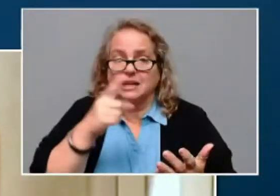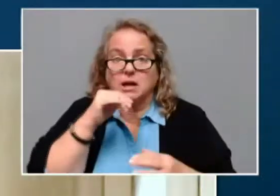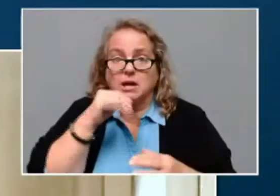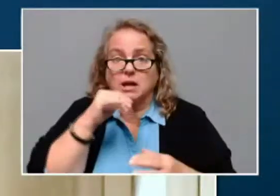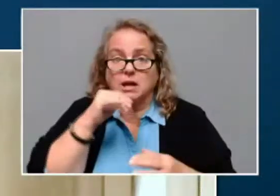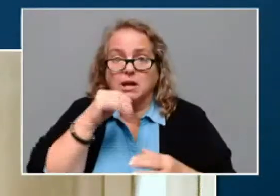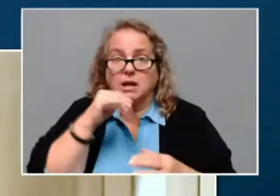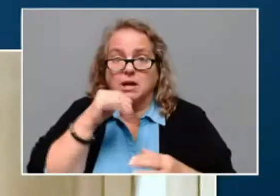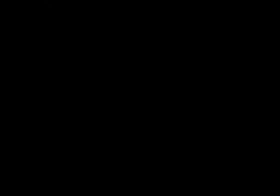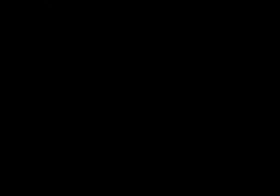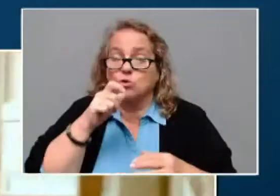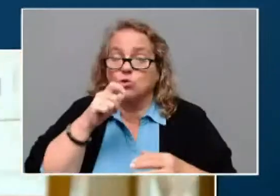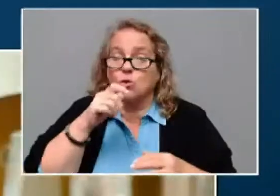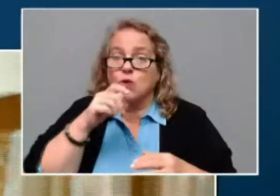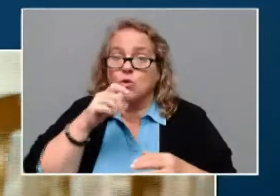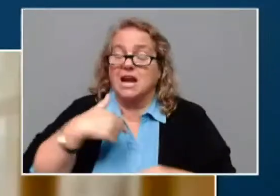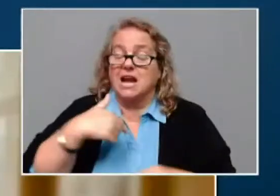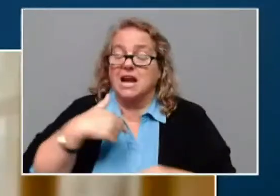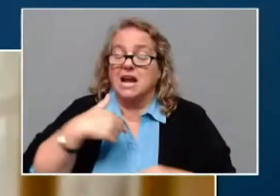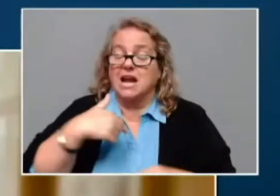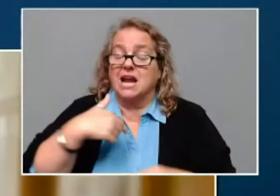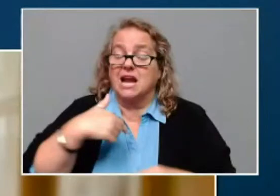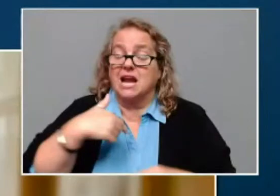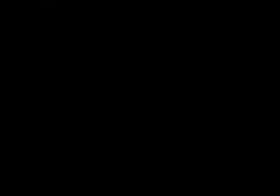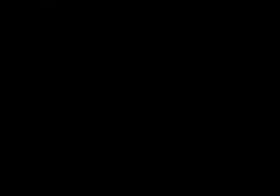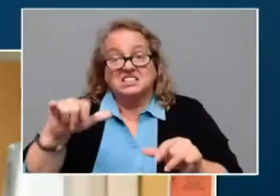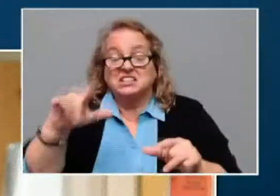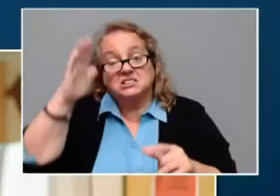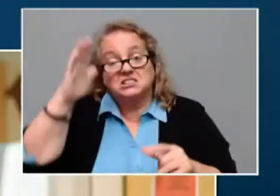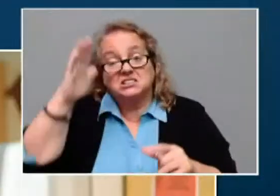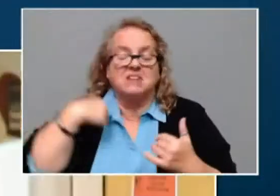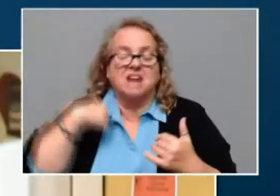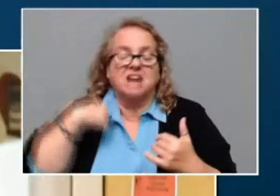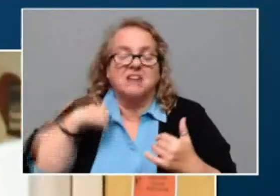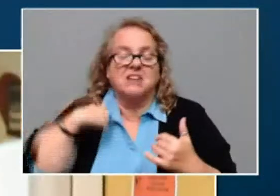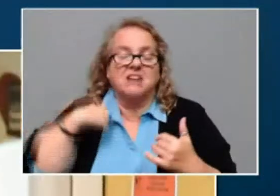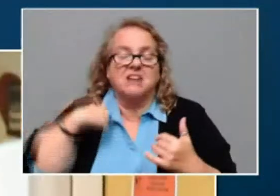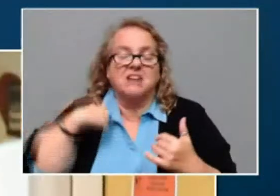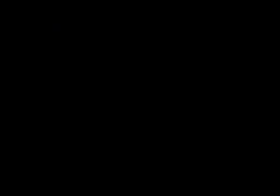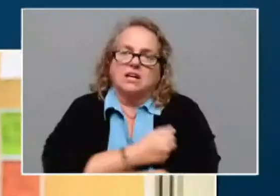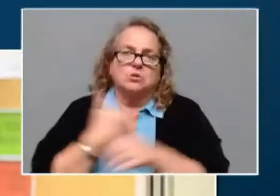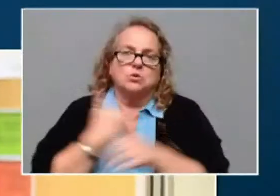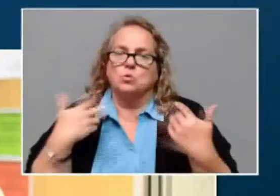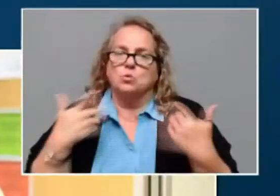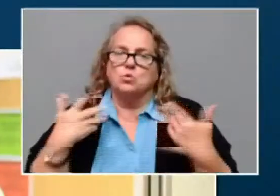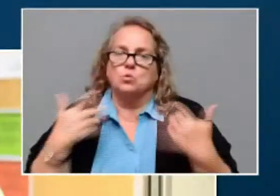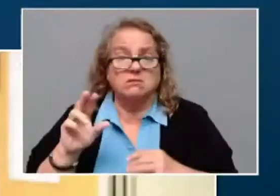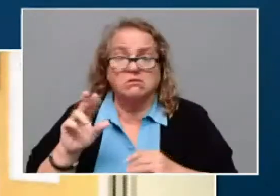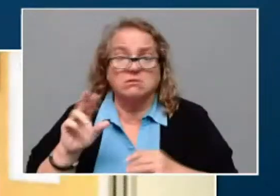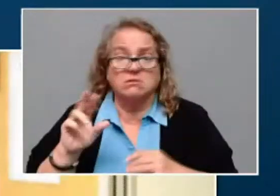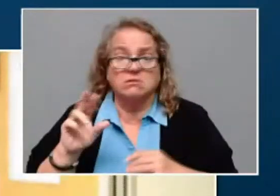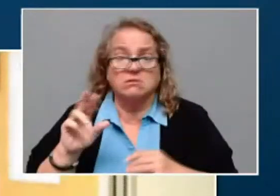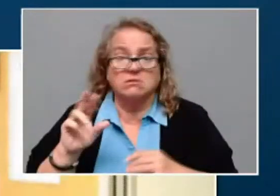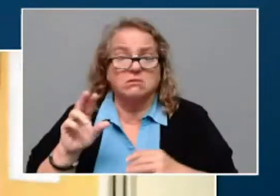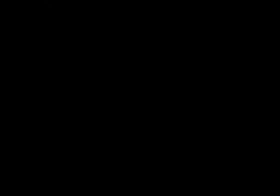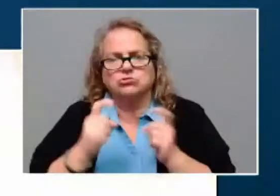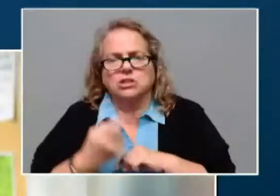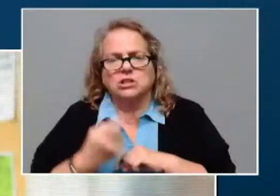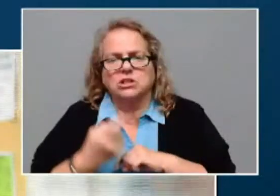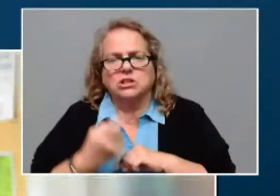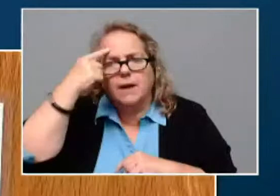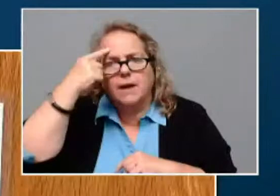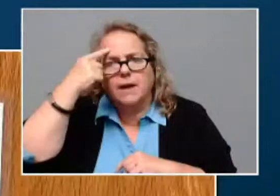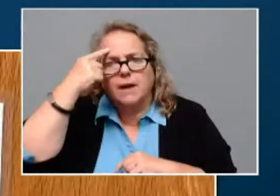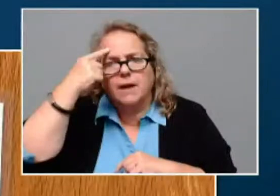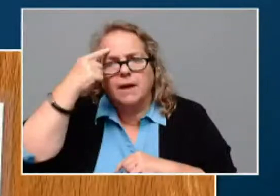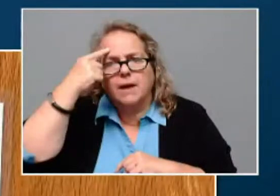to have the vaccine. Every one of them regret not having the vaccine. It's incredibly hard. They knew that there was something they could do to prevent this, and now it's